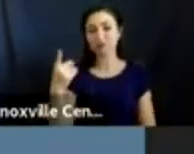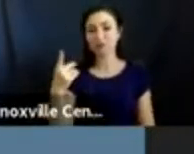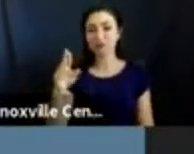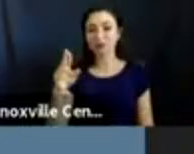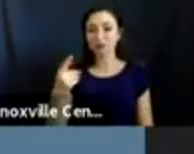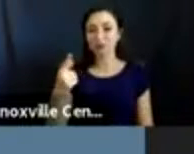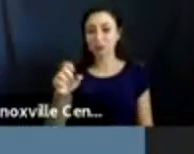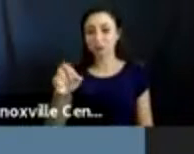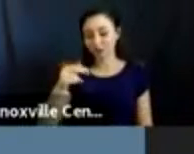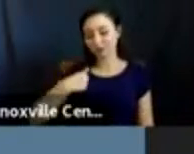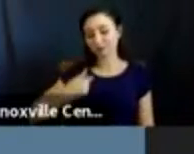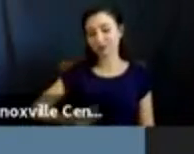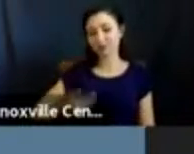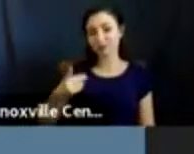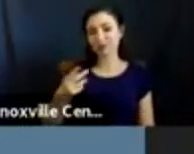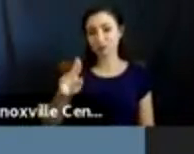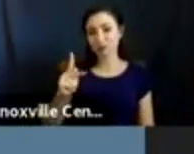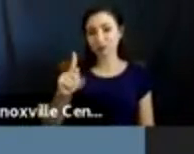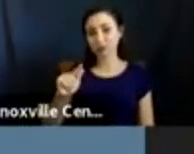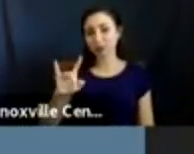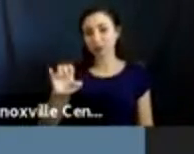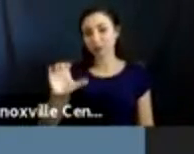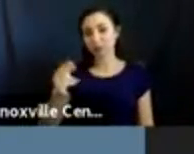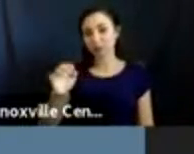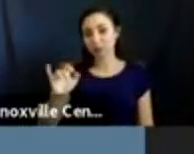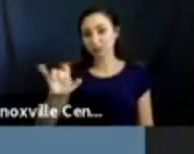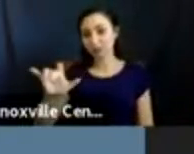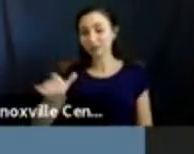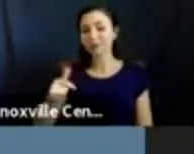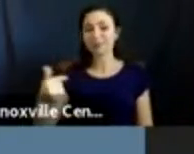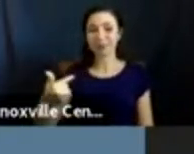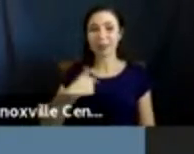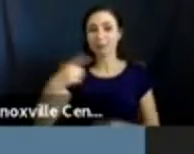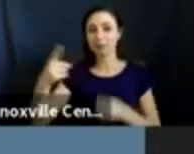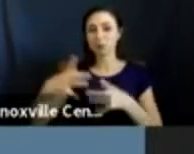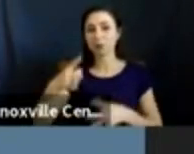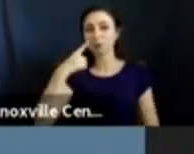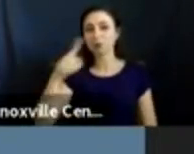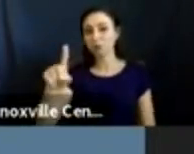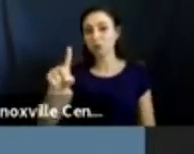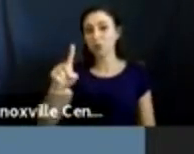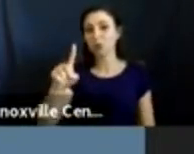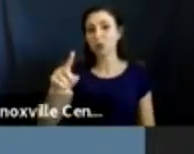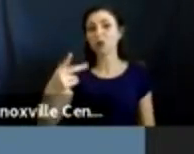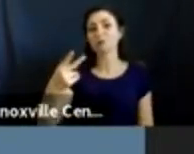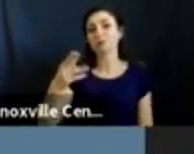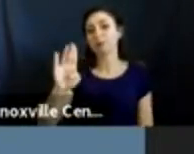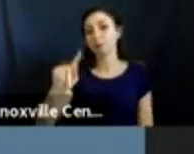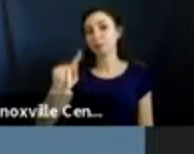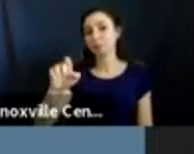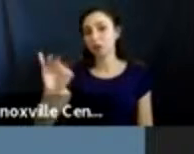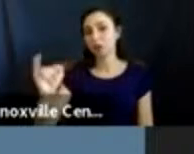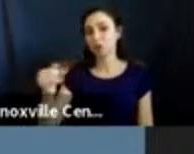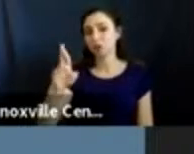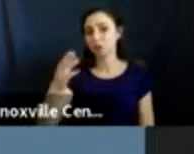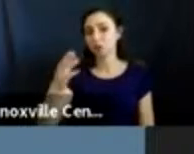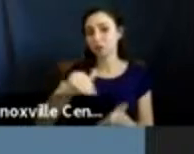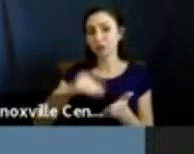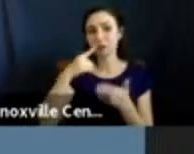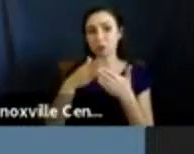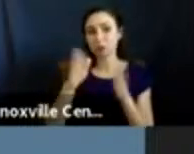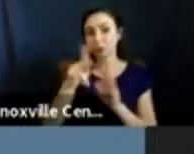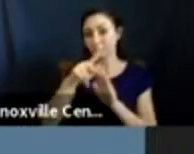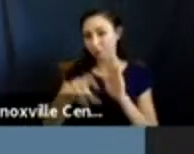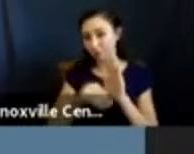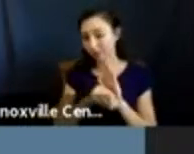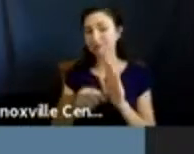I'm Dr. Katie Kale. I'm the Associate Director of the Howard H. Baker Jr. Center for Public Policy. My PhD is in public policy with an emphasis in public health,